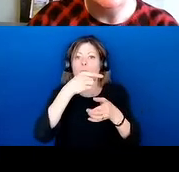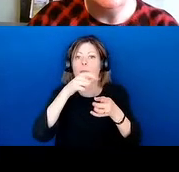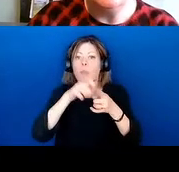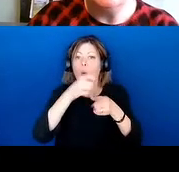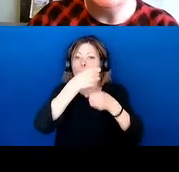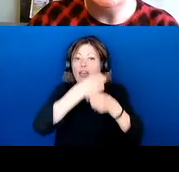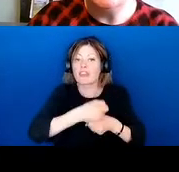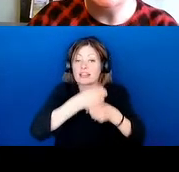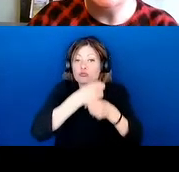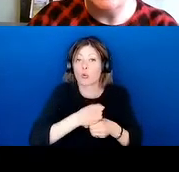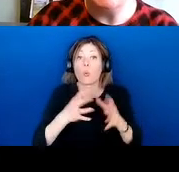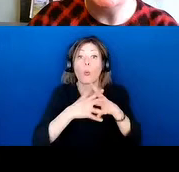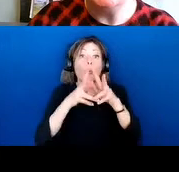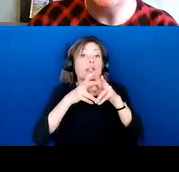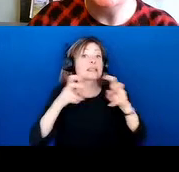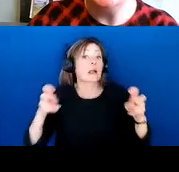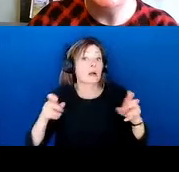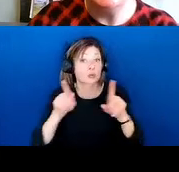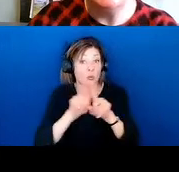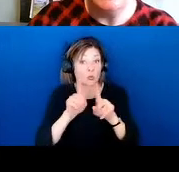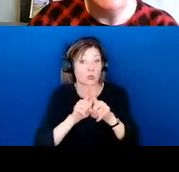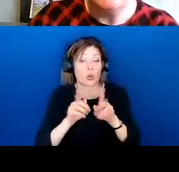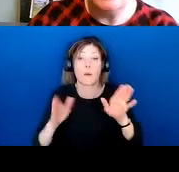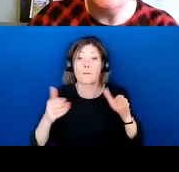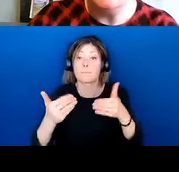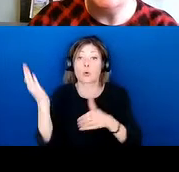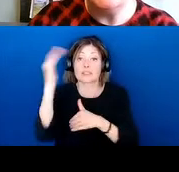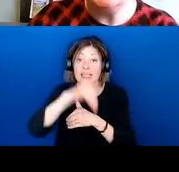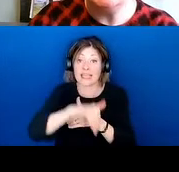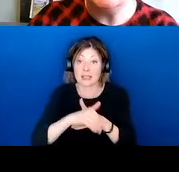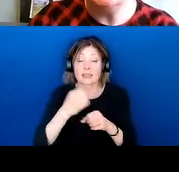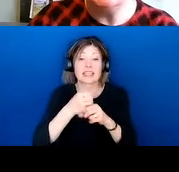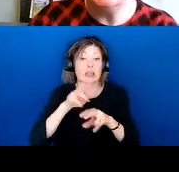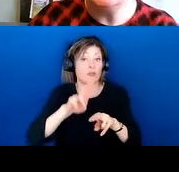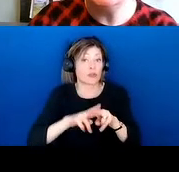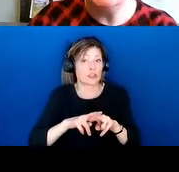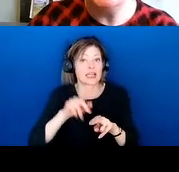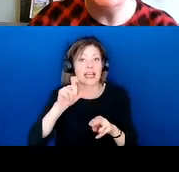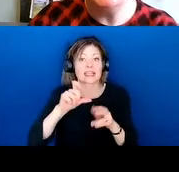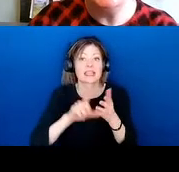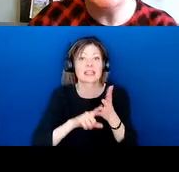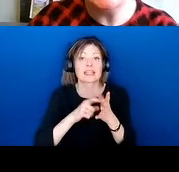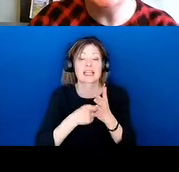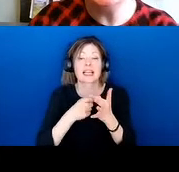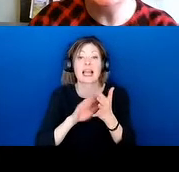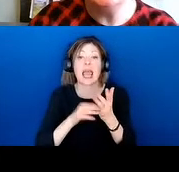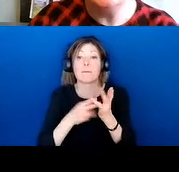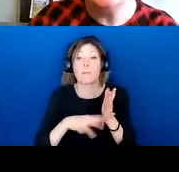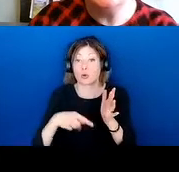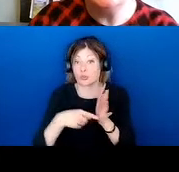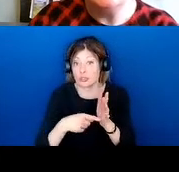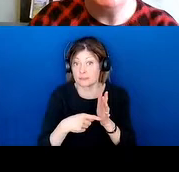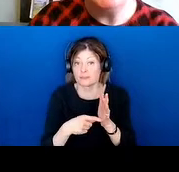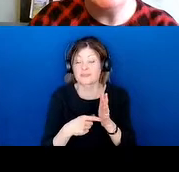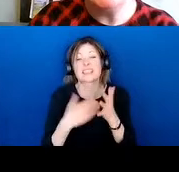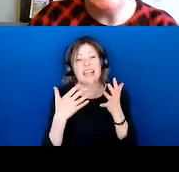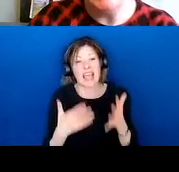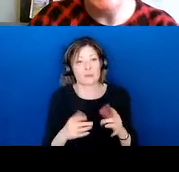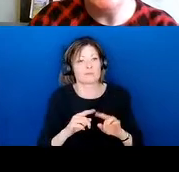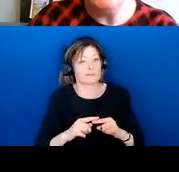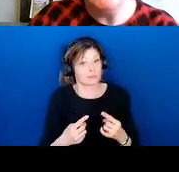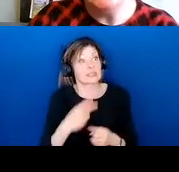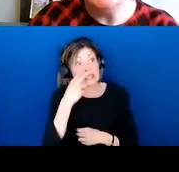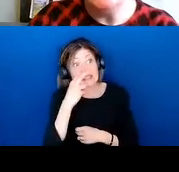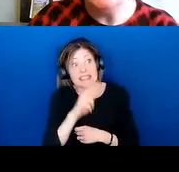Hill, Guildford, and Claremont. Now, on a clear day, you can see Windsor Castle, but